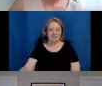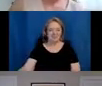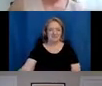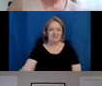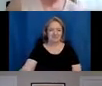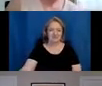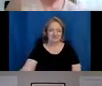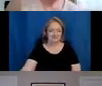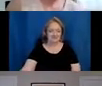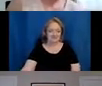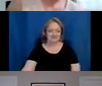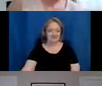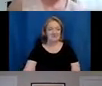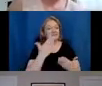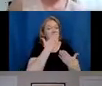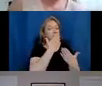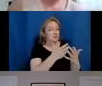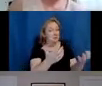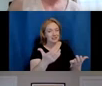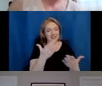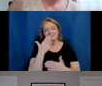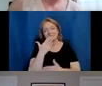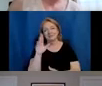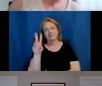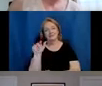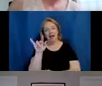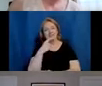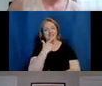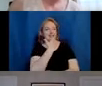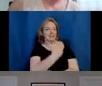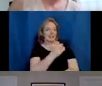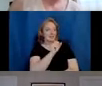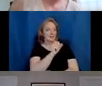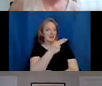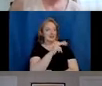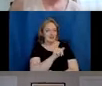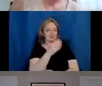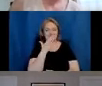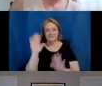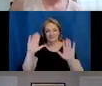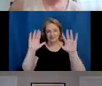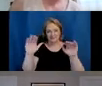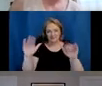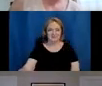Thank you so much. Yes. Thank you, Sasha. Thank you. Great. Bye.